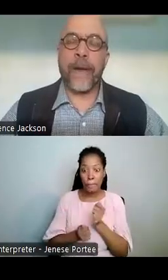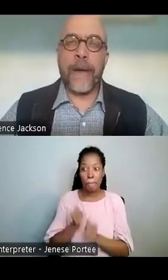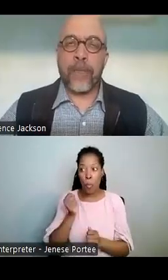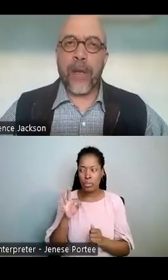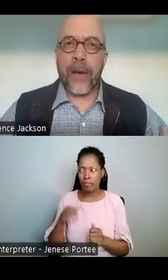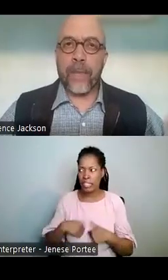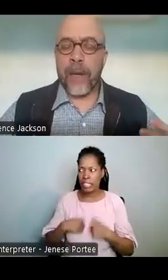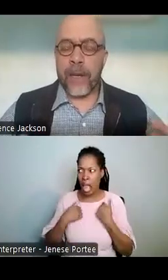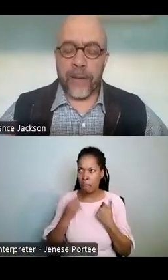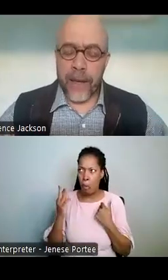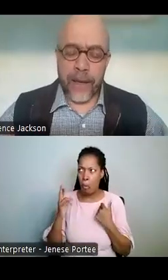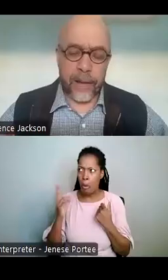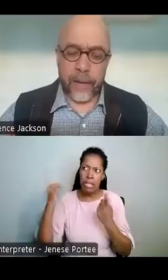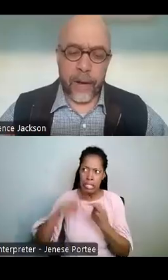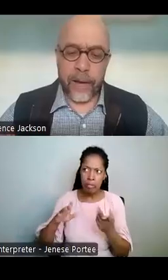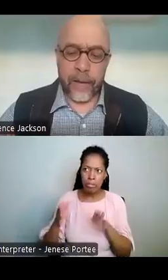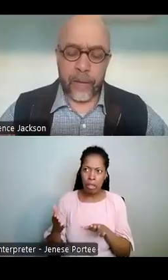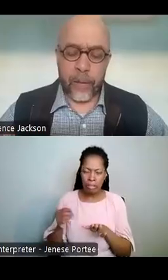life.